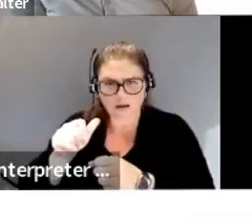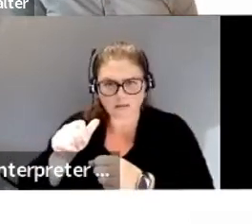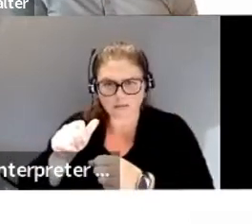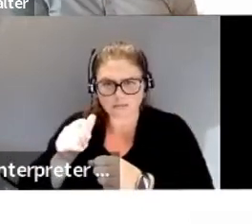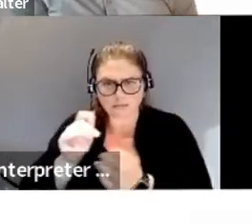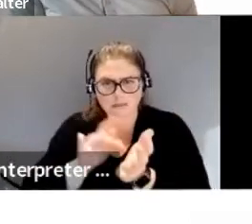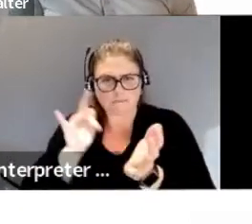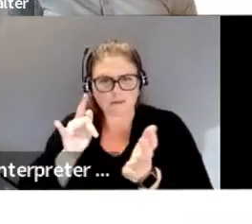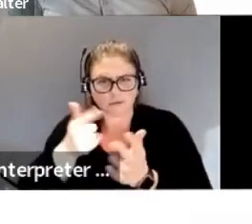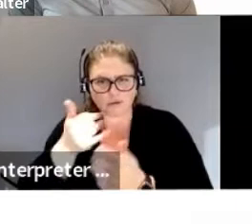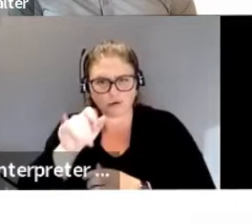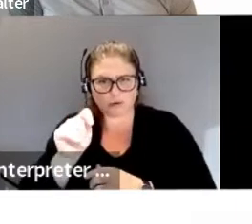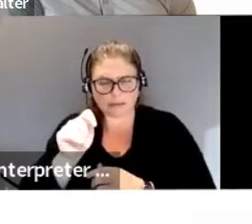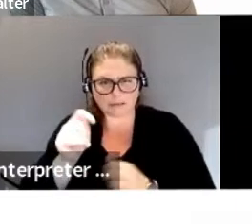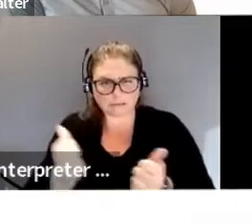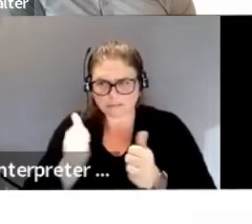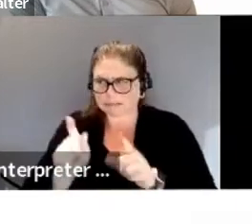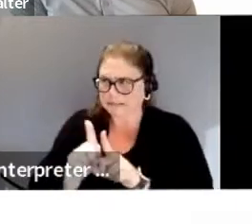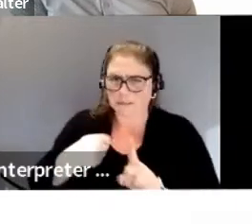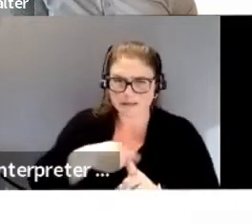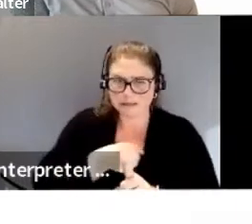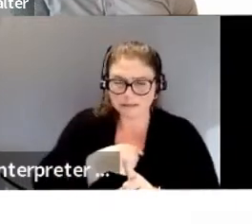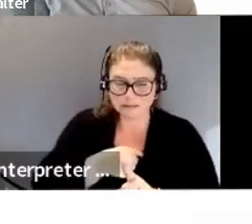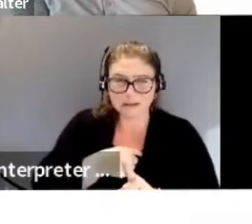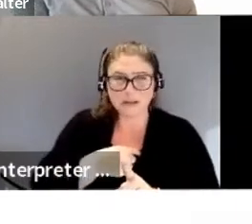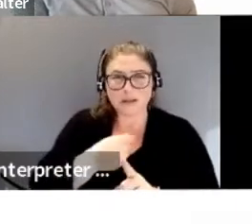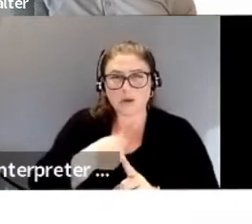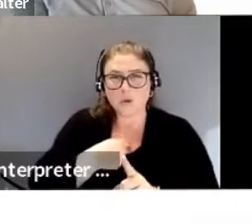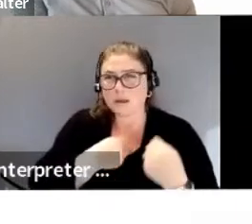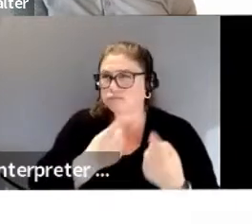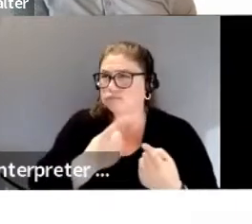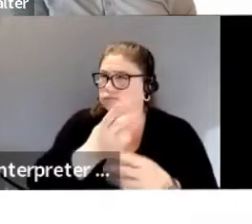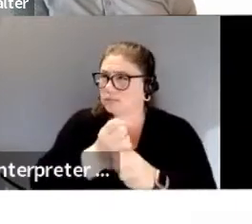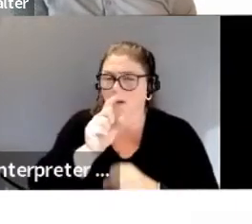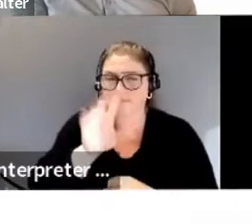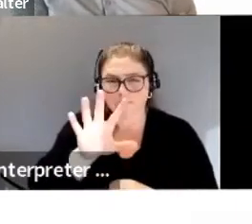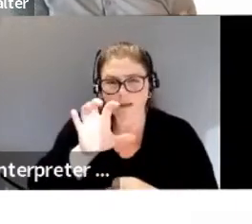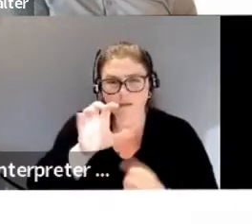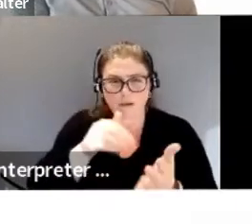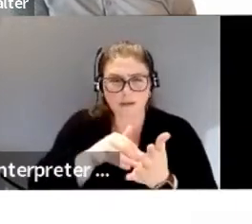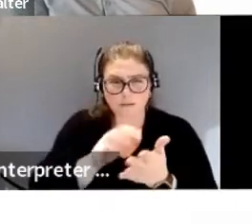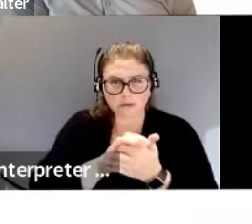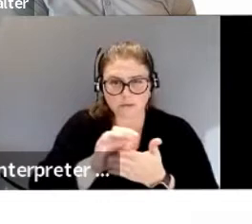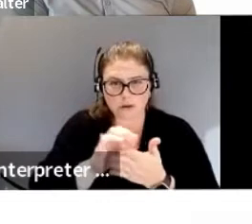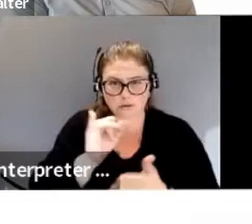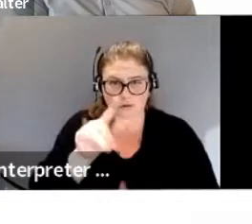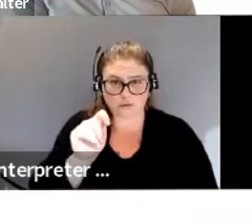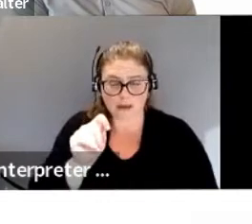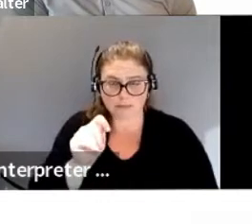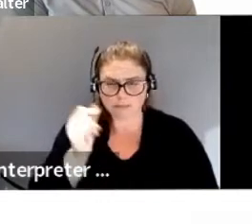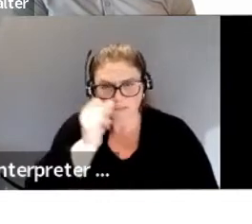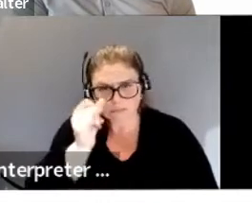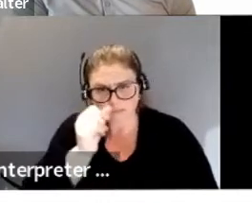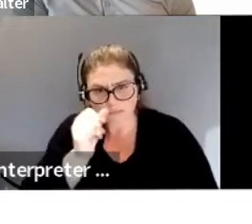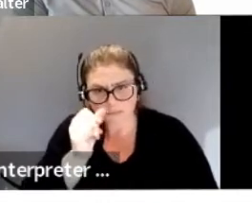In the past 12 months, Pocketed has actually secured just about $500,000 in non-dilutive grant funding, which is insane, right? If you think about that and the